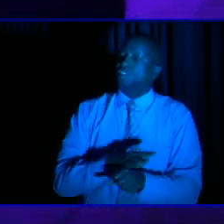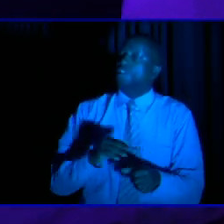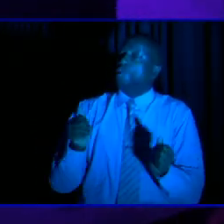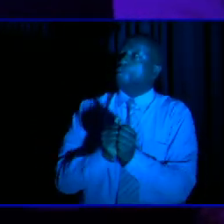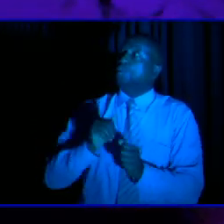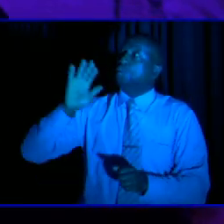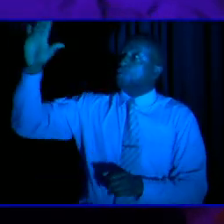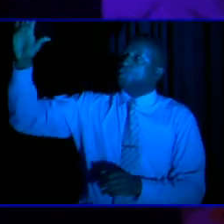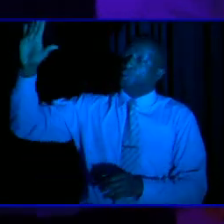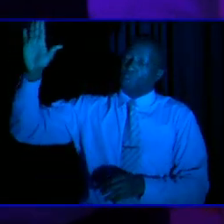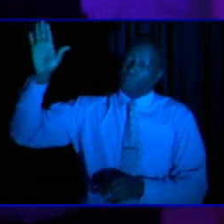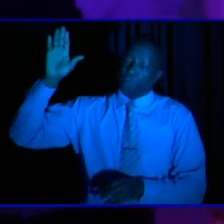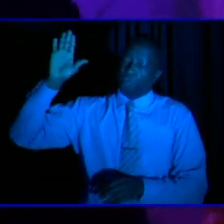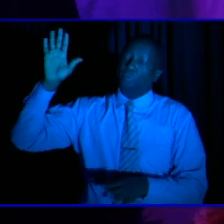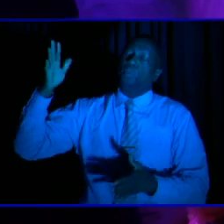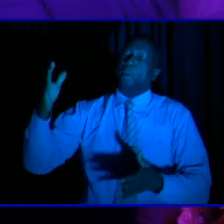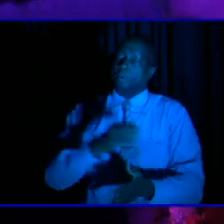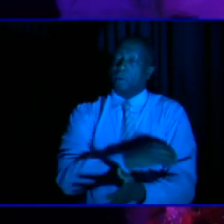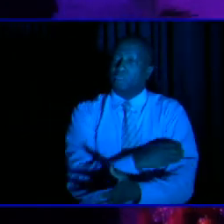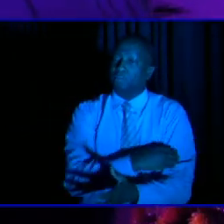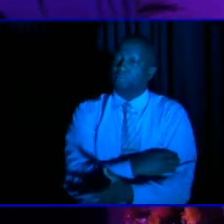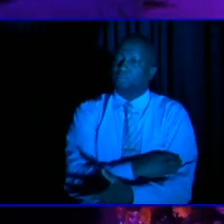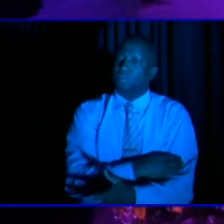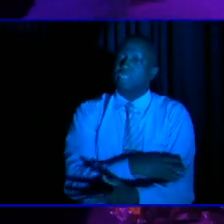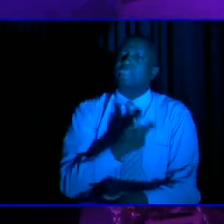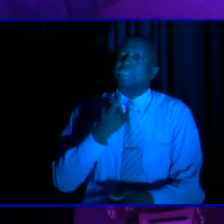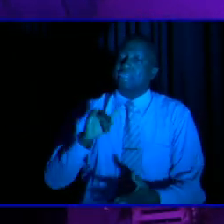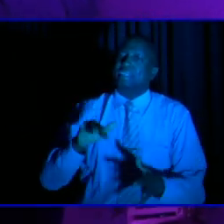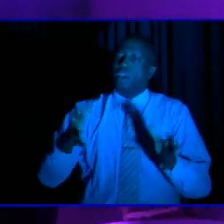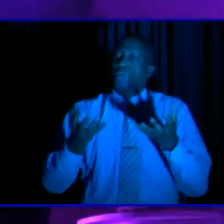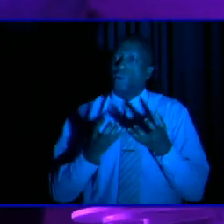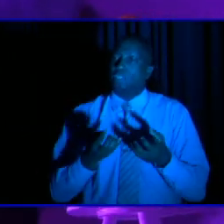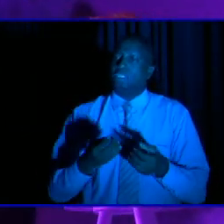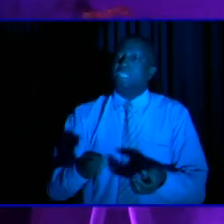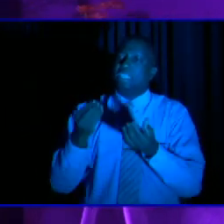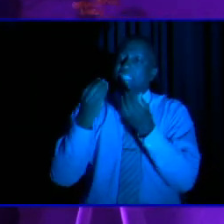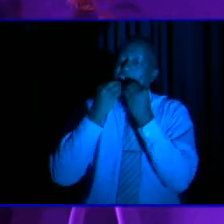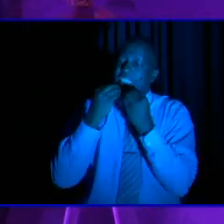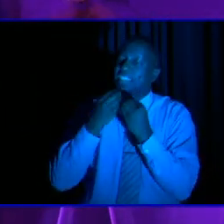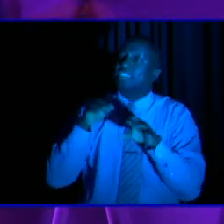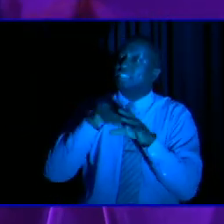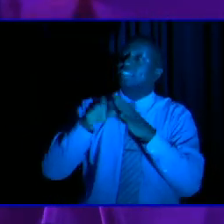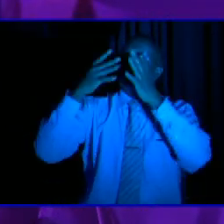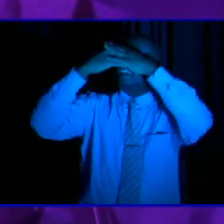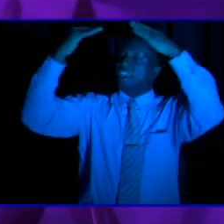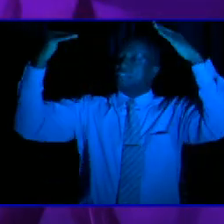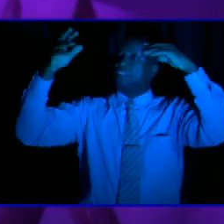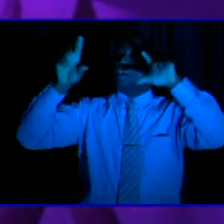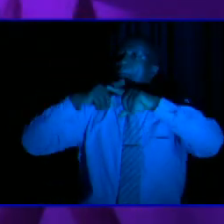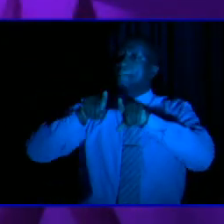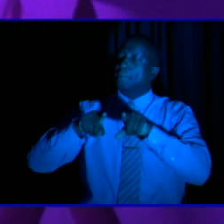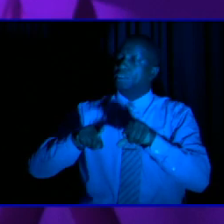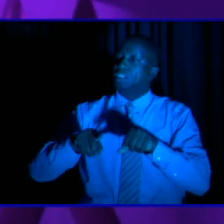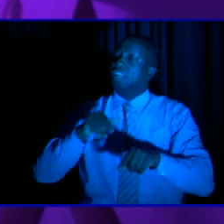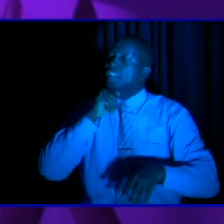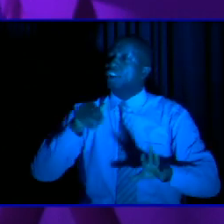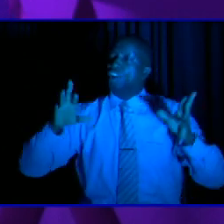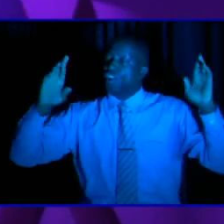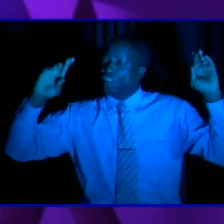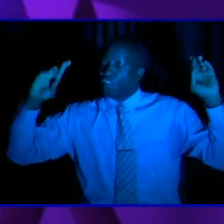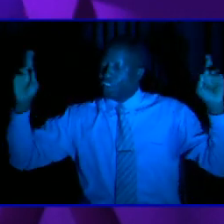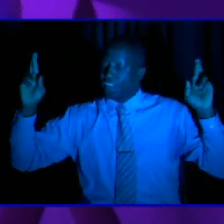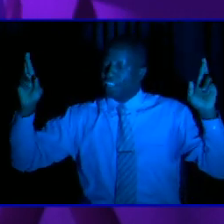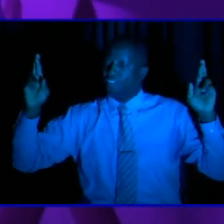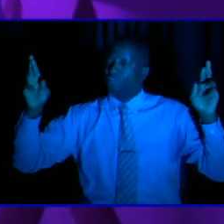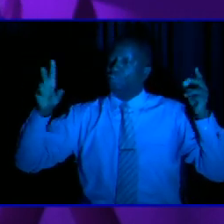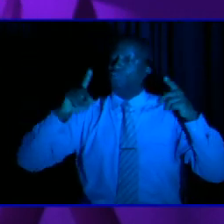that table, that reception, but he or she is not willing to go the extra mile and to let go of